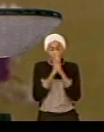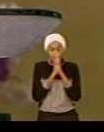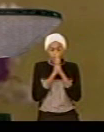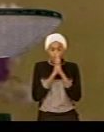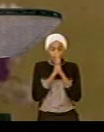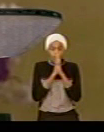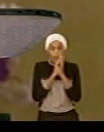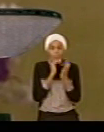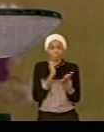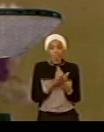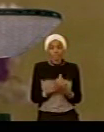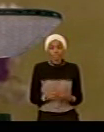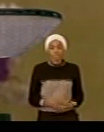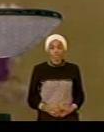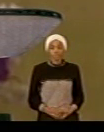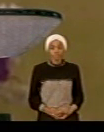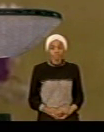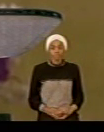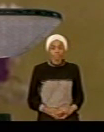we have prayed.